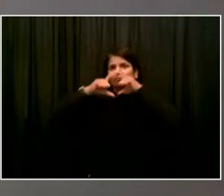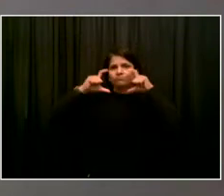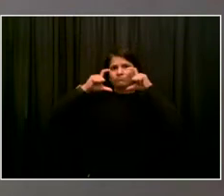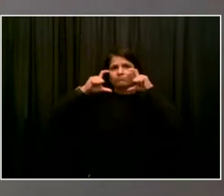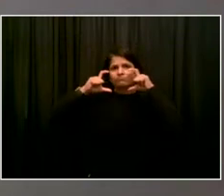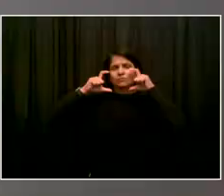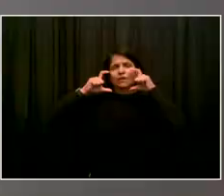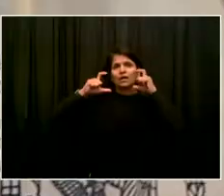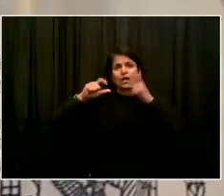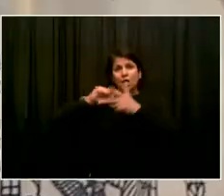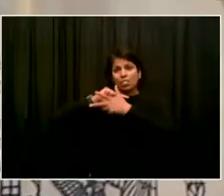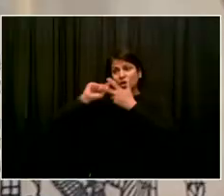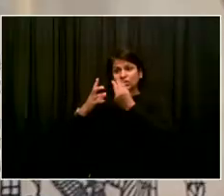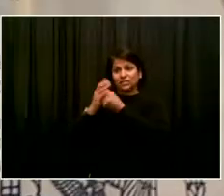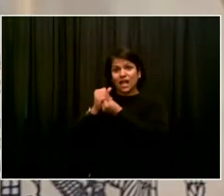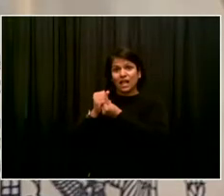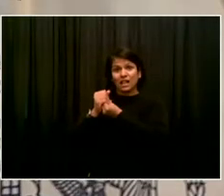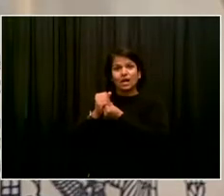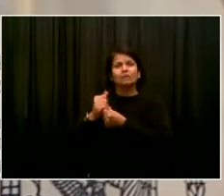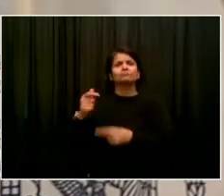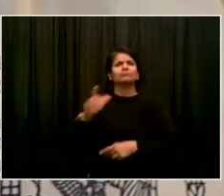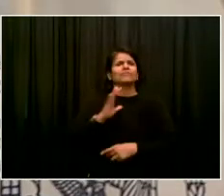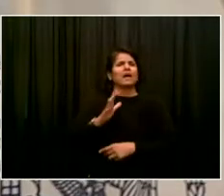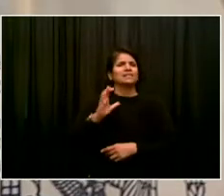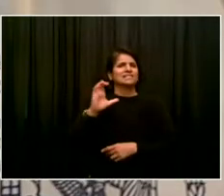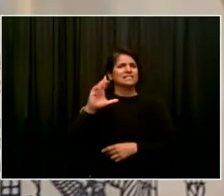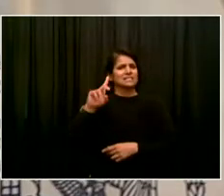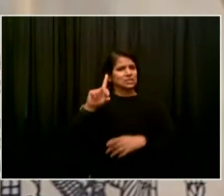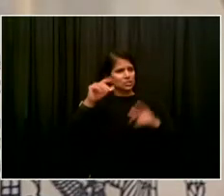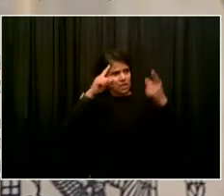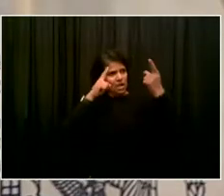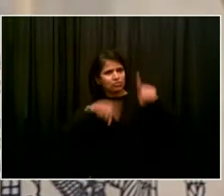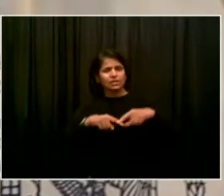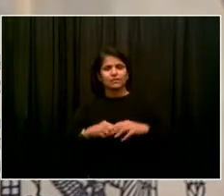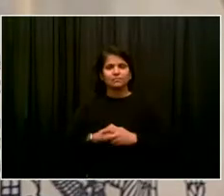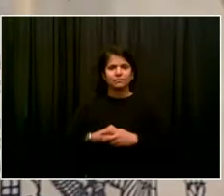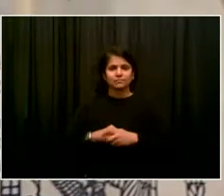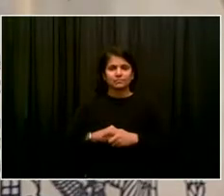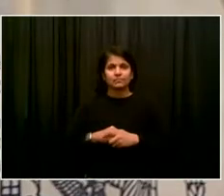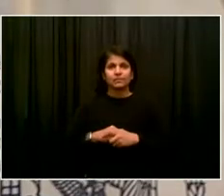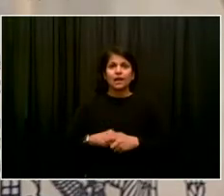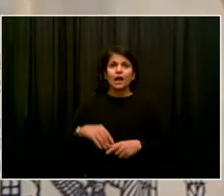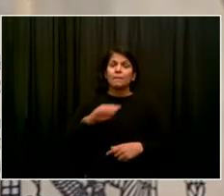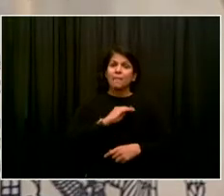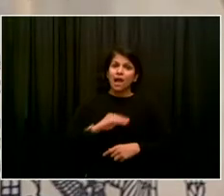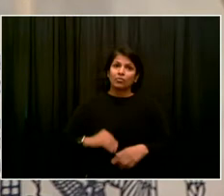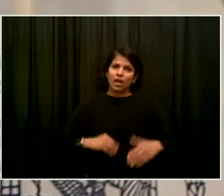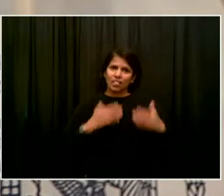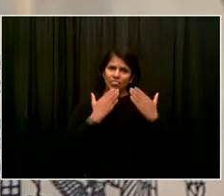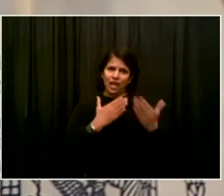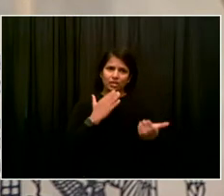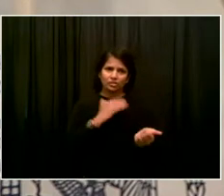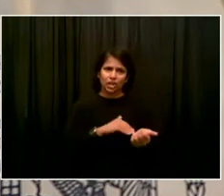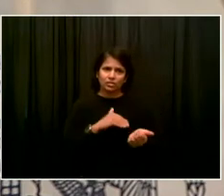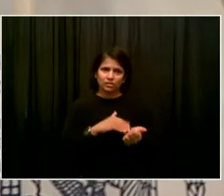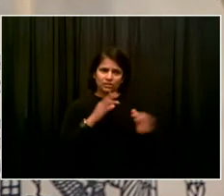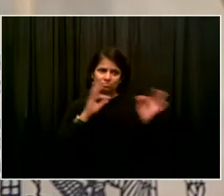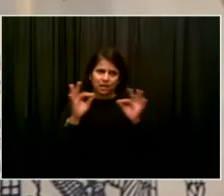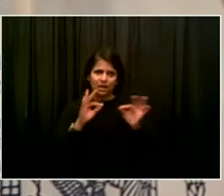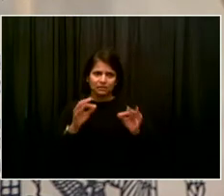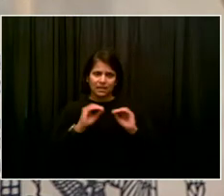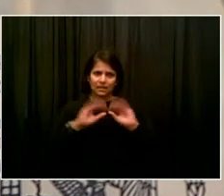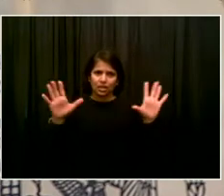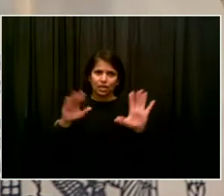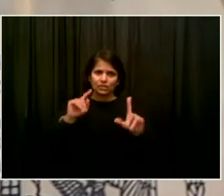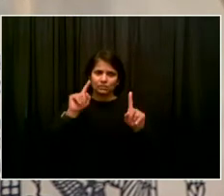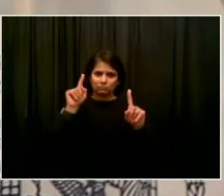guidance. Thank you, sir. Thank you. And thanks to all our doctors for always helping the people of this city to understand how we make it through